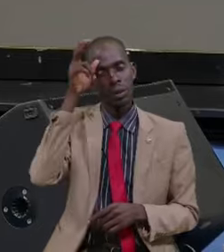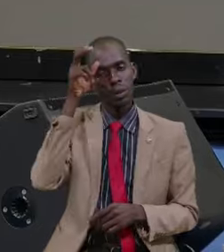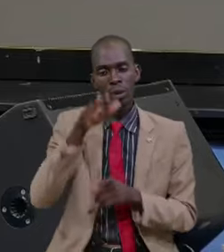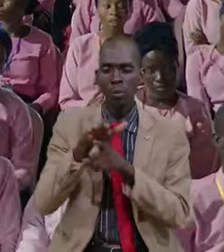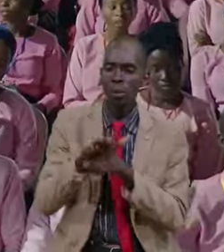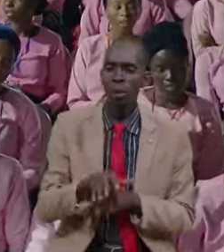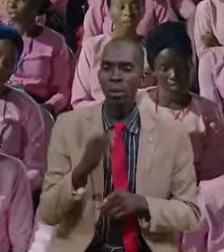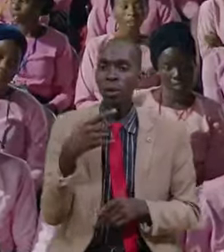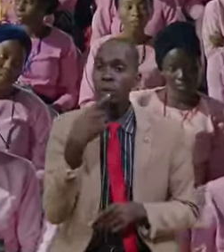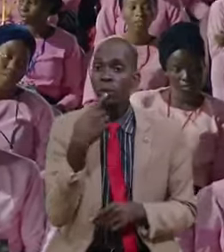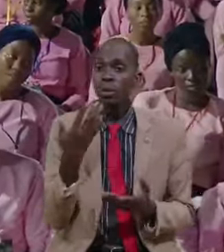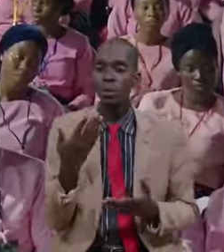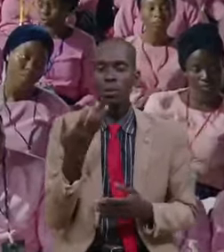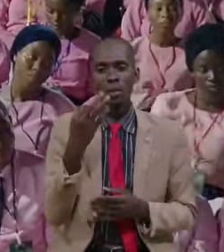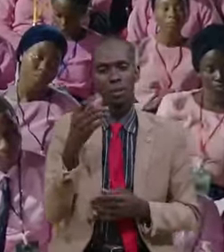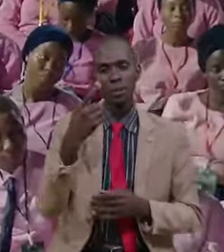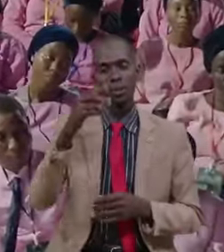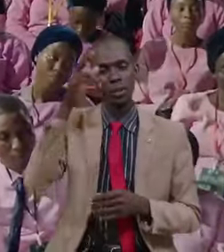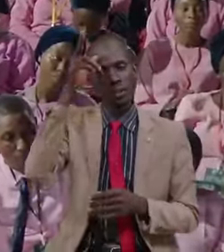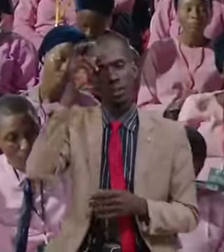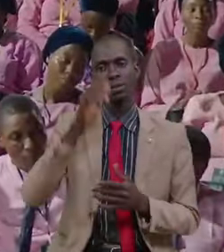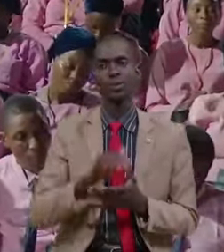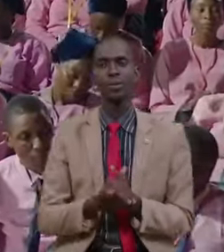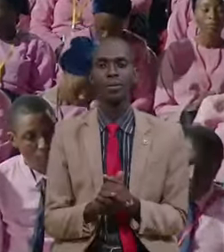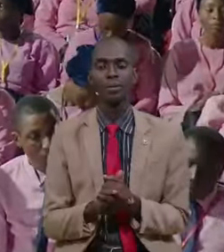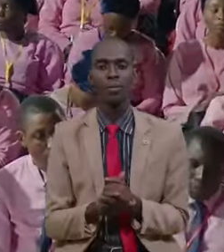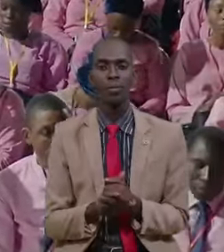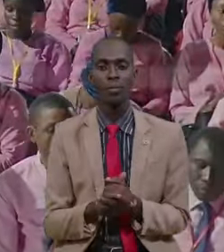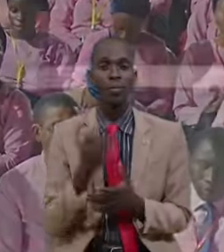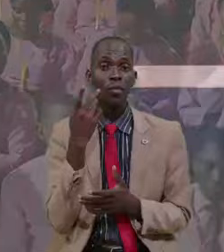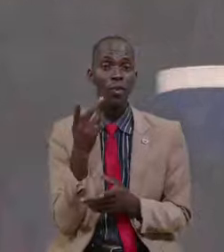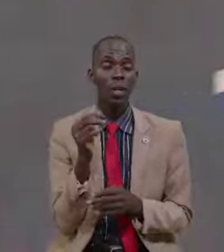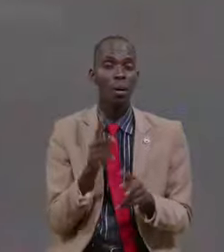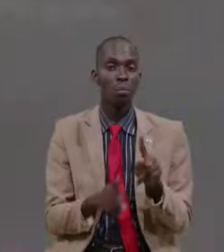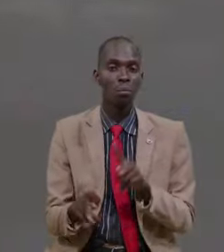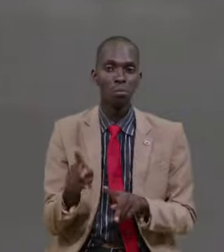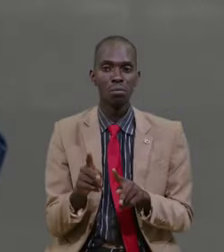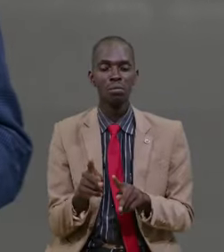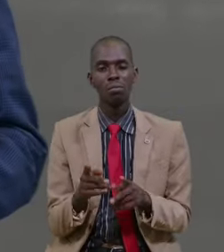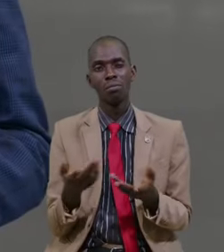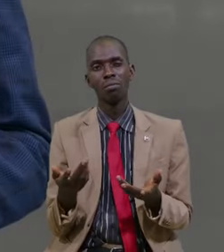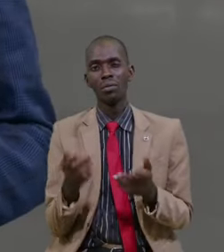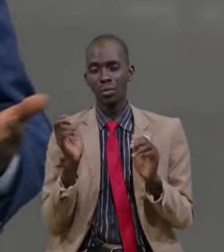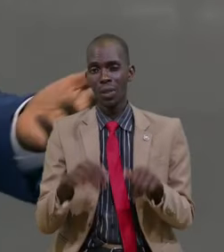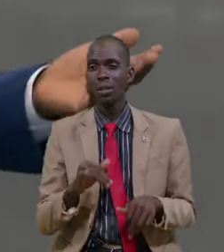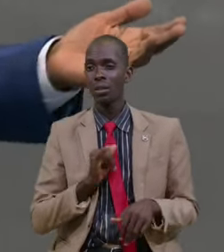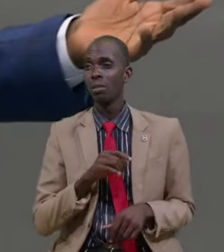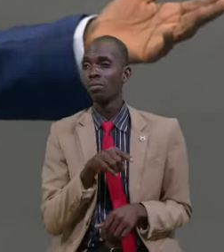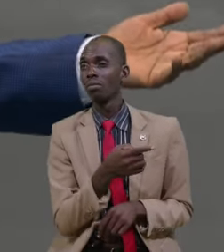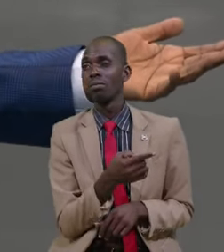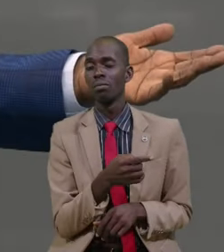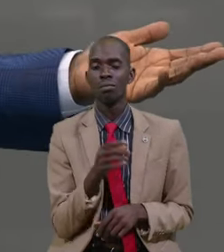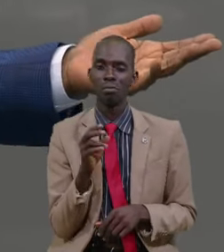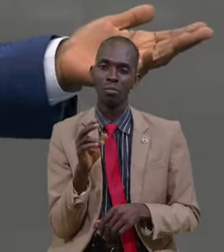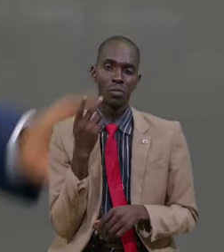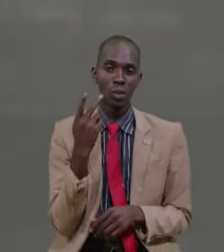Oppressed of who? You know, the people, well, can I blame them? I went